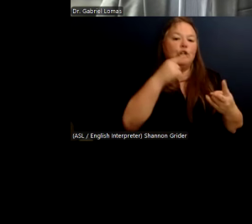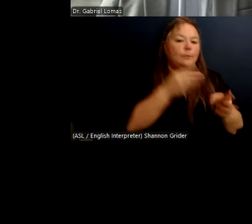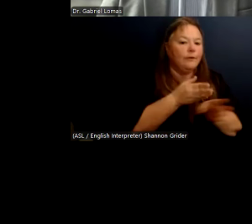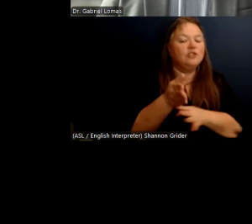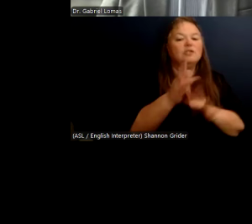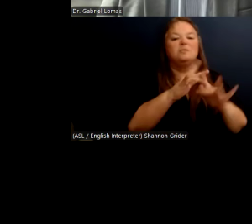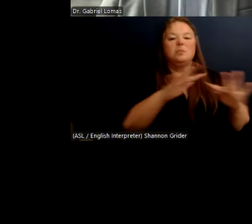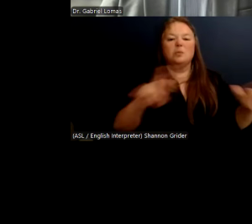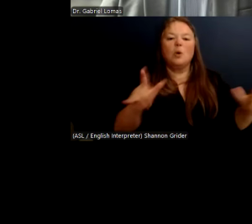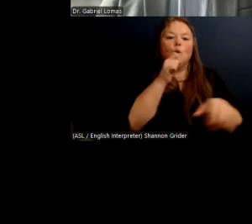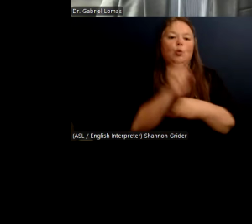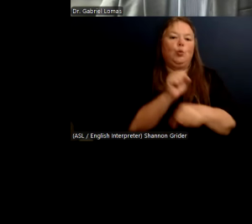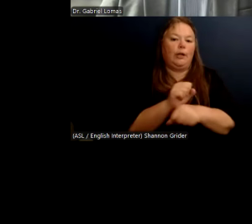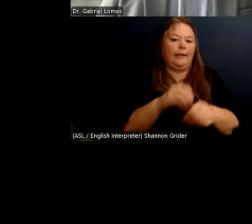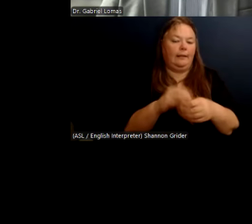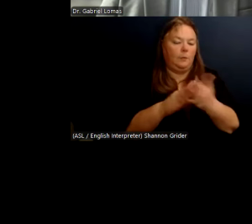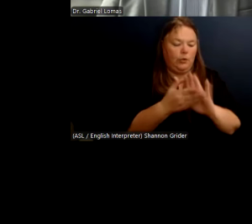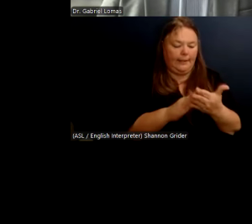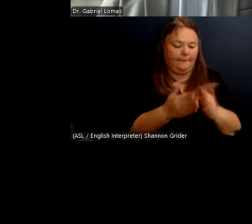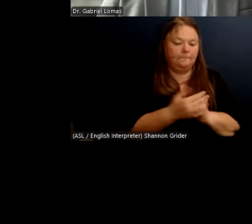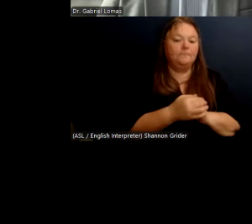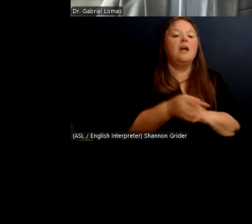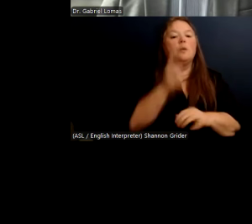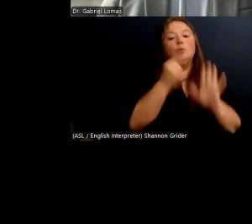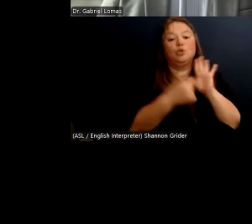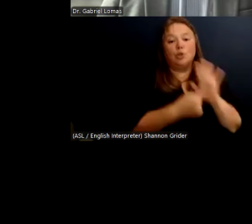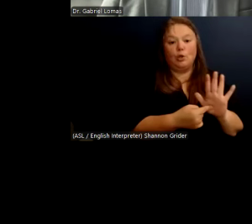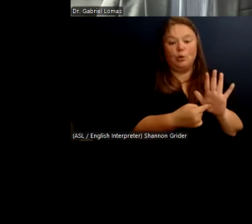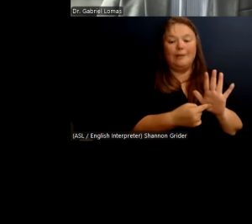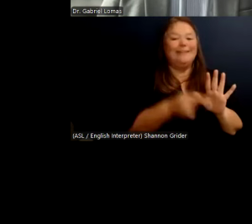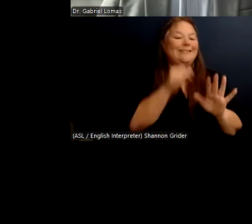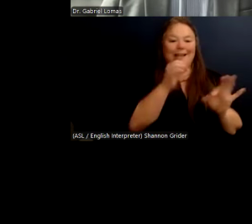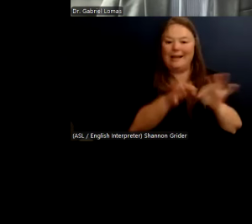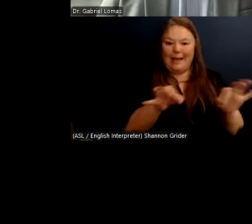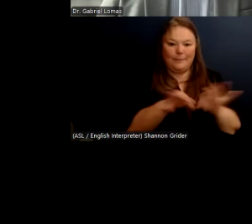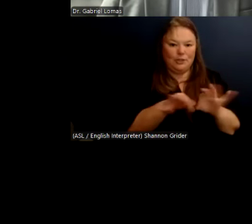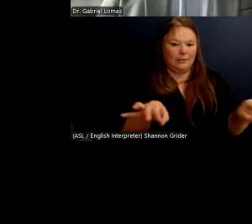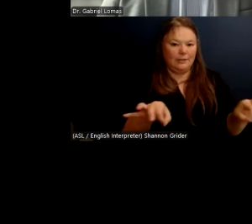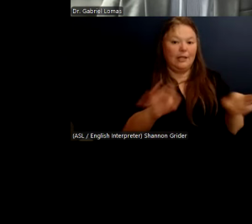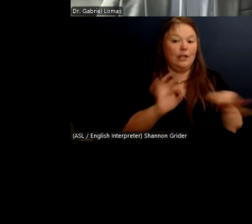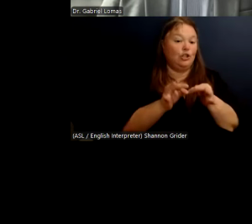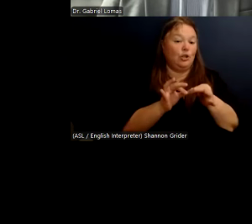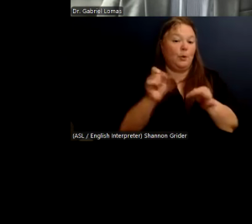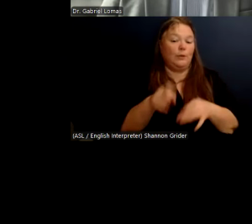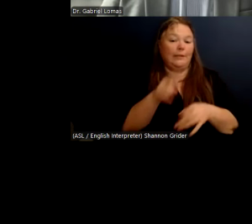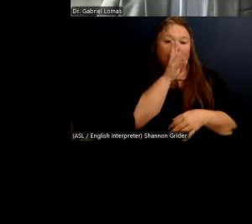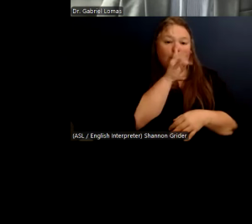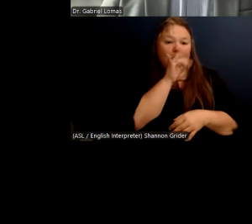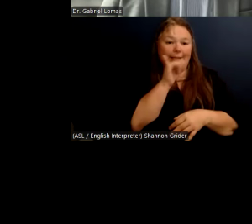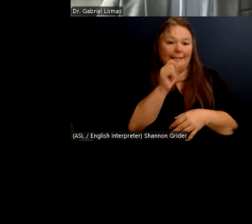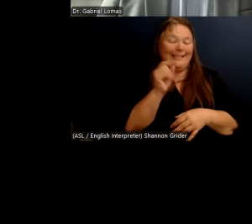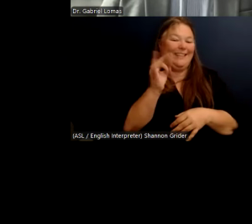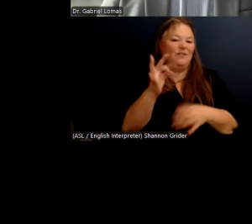it for you. It is not captioned. The interpreters are going to have to voice it. And if it's